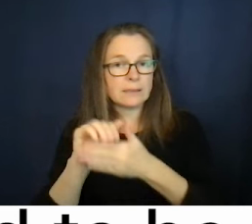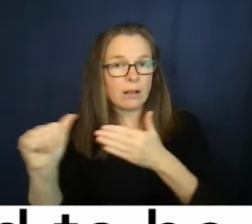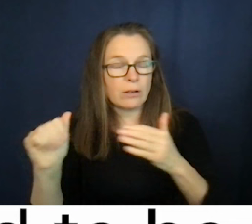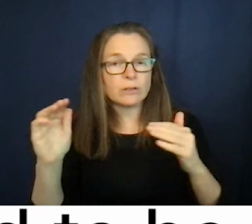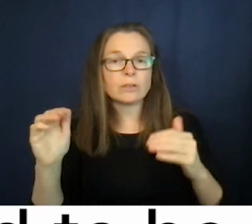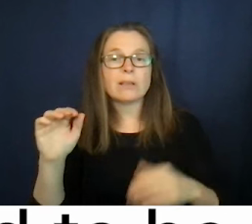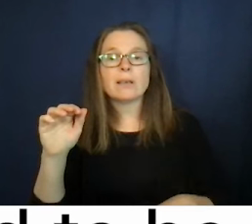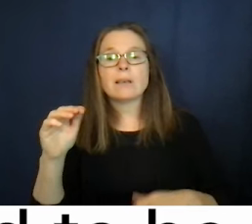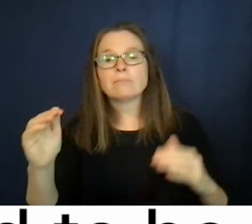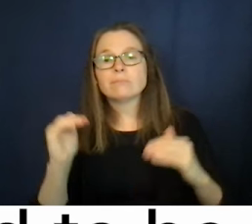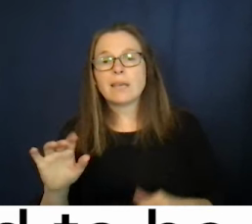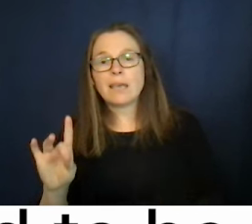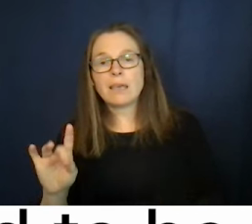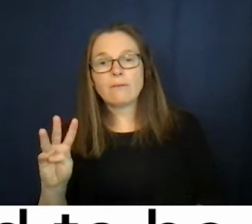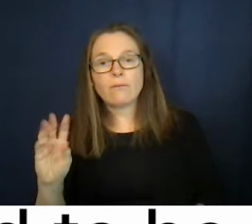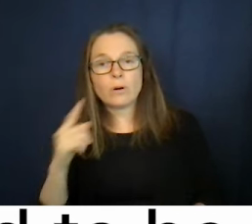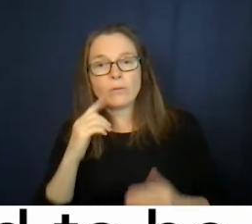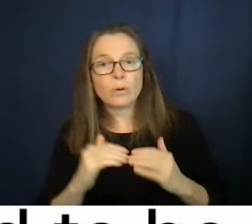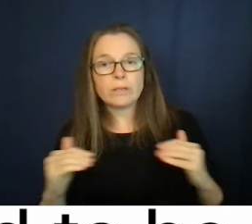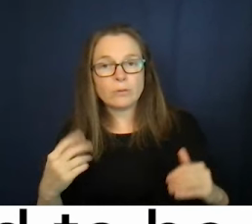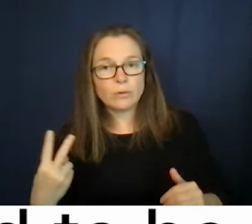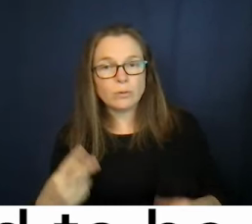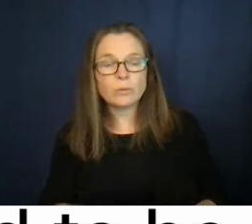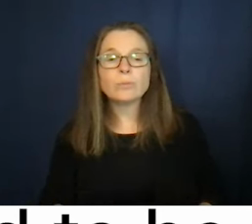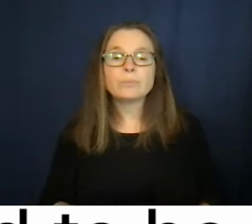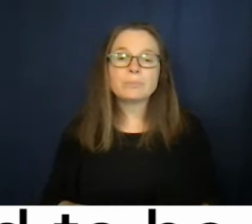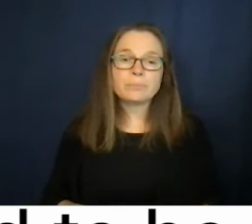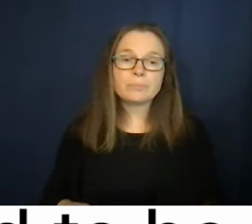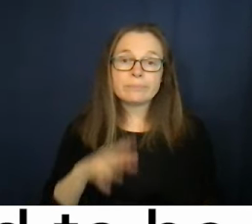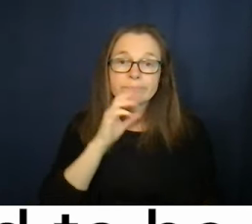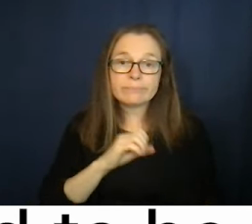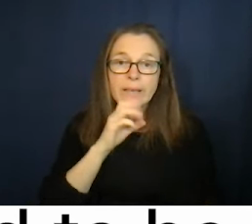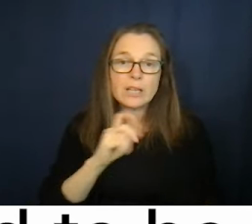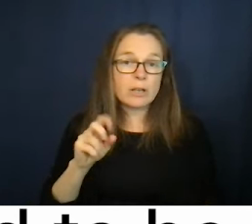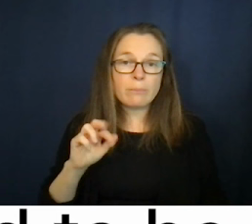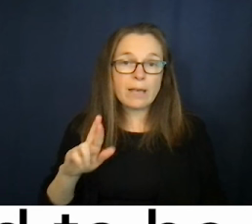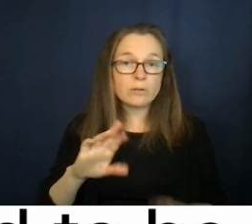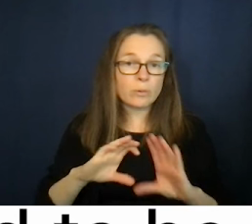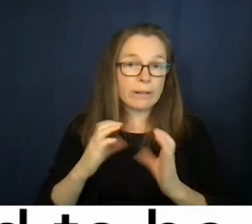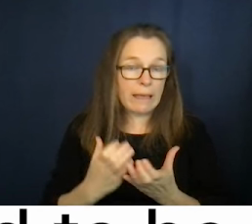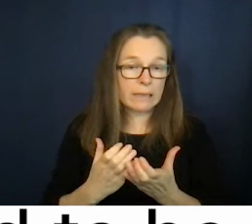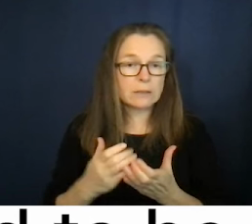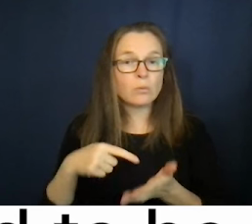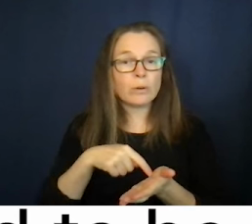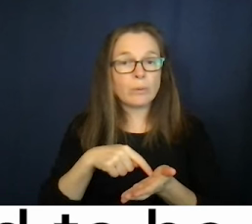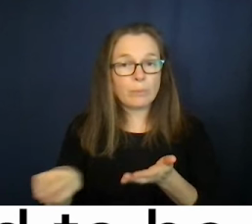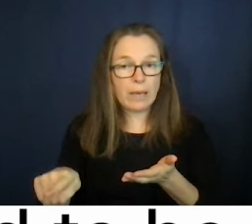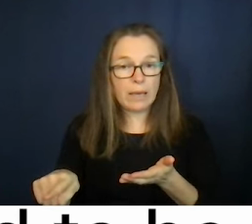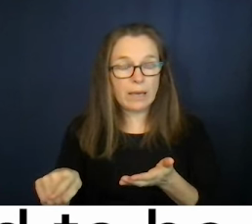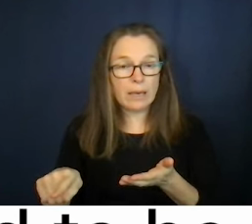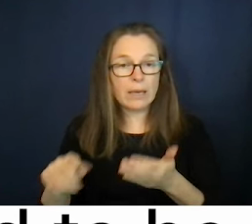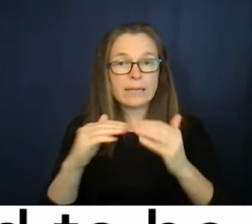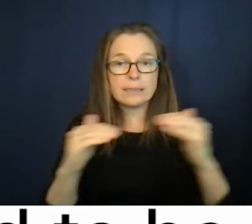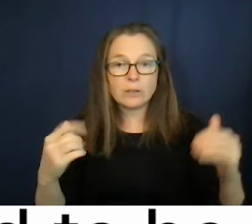$756 and $840 for Tier 2. The Aging Mastery class, we would pay